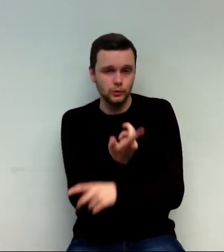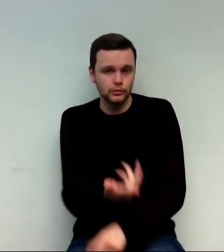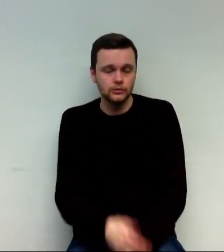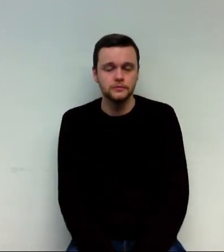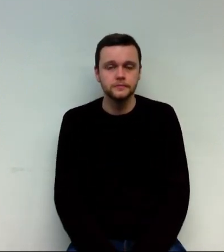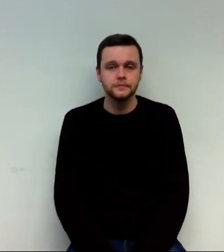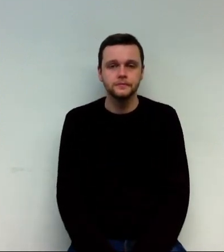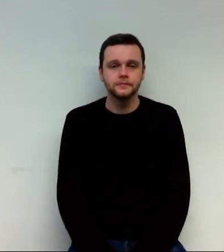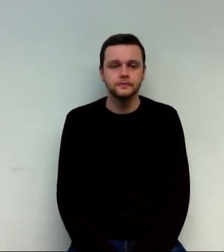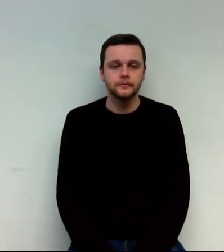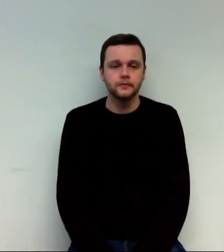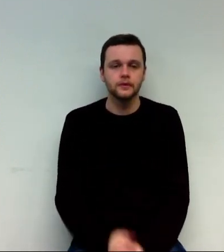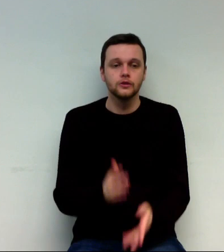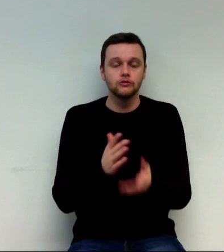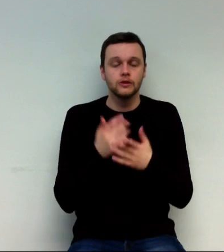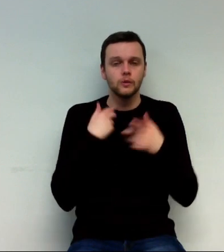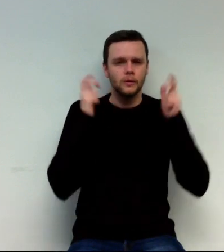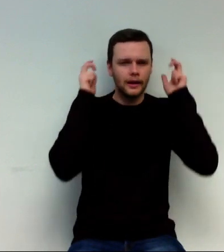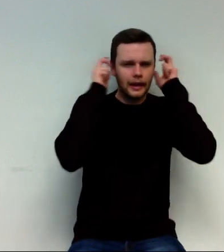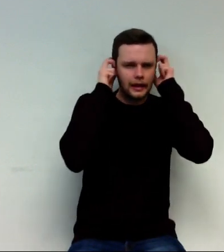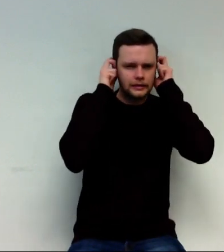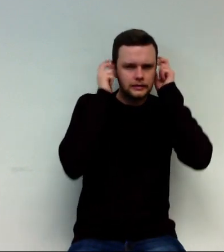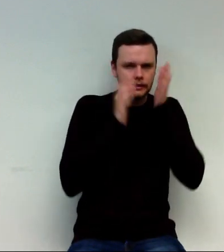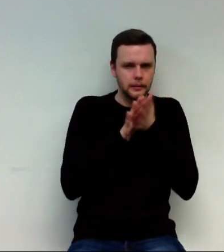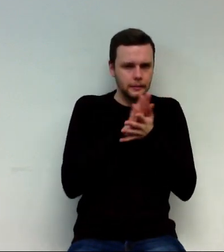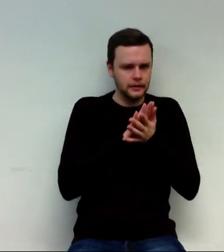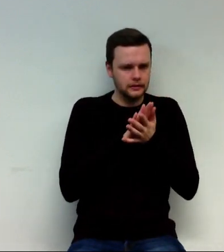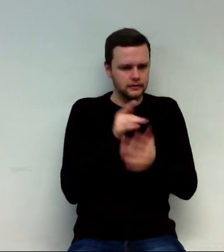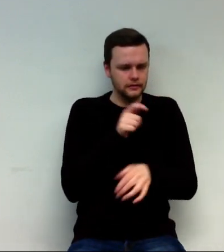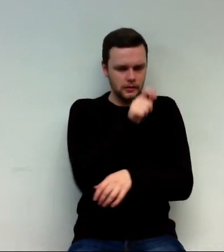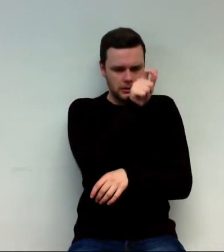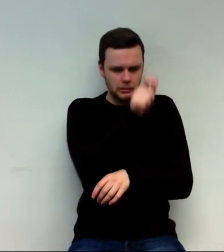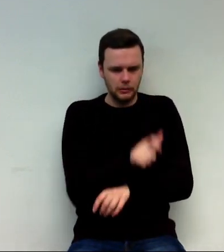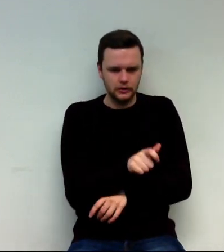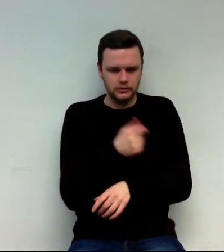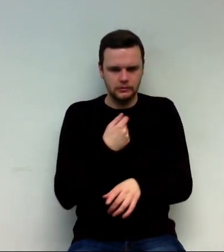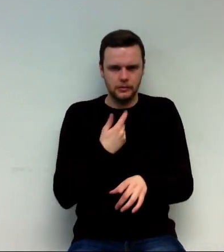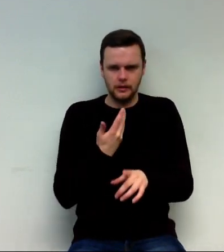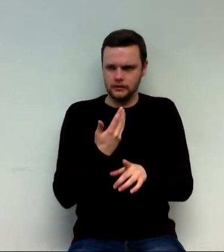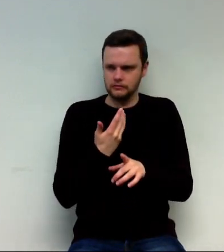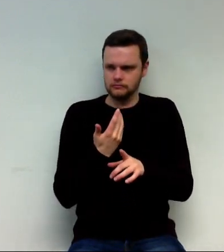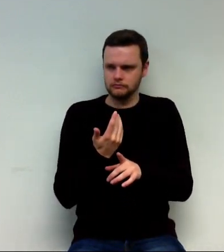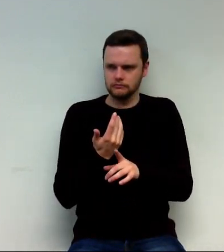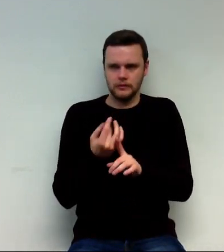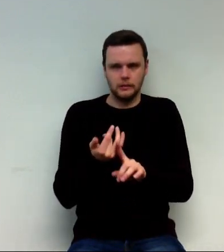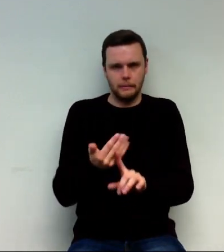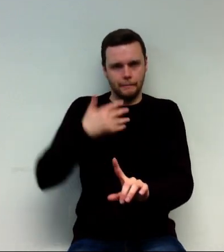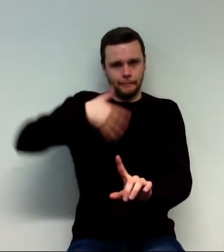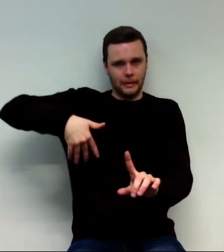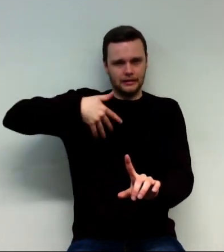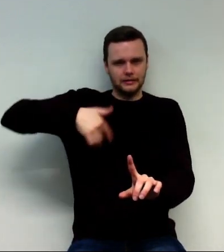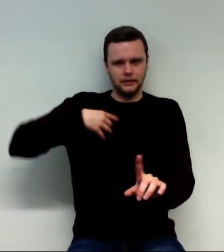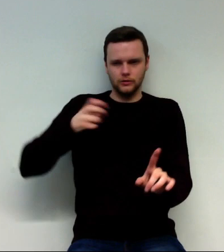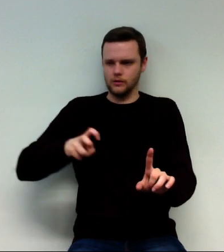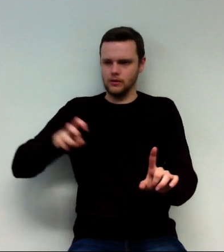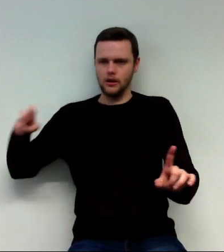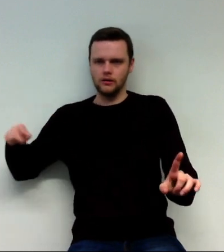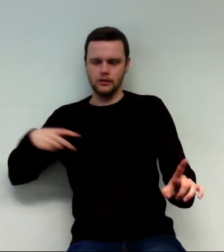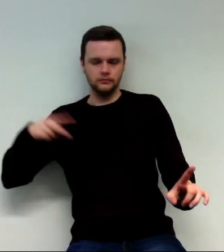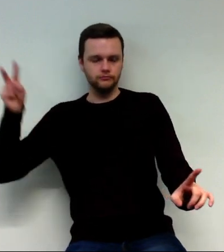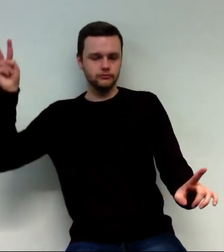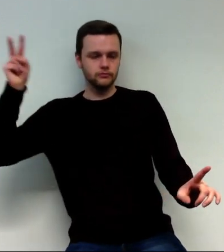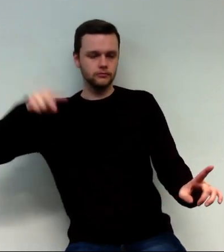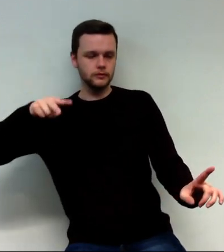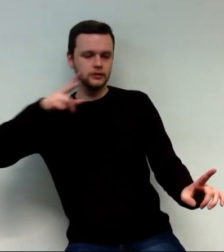this. So you say that the headset one, is that the case if you have someone, say, backstage or out of the room potentially, watching the show and then